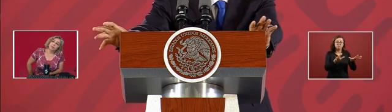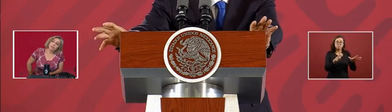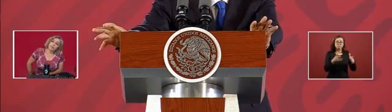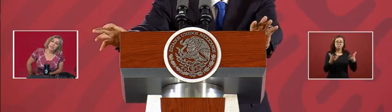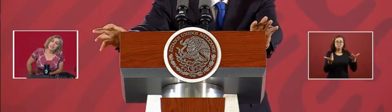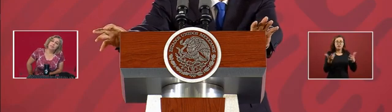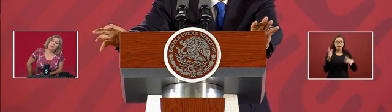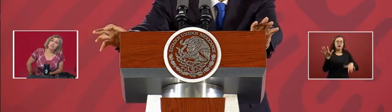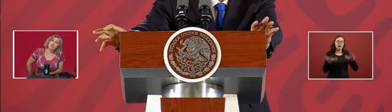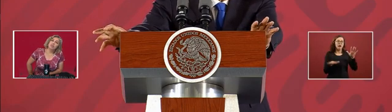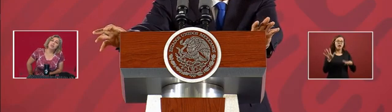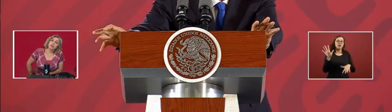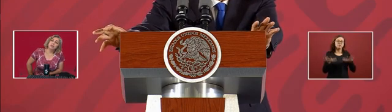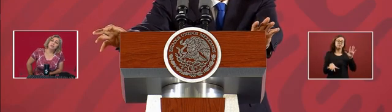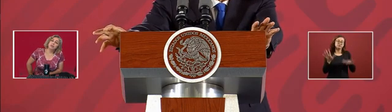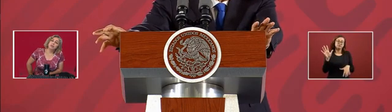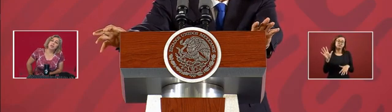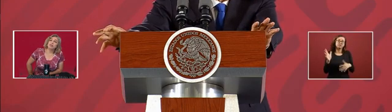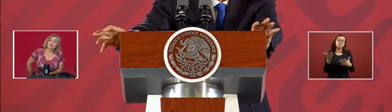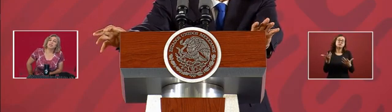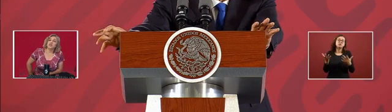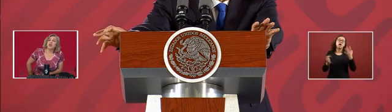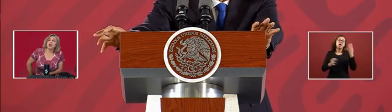And we need to give more spaces to these matters.